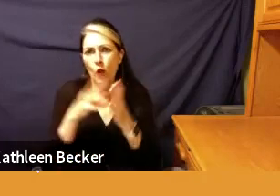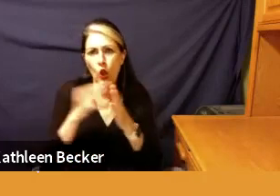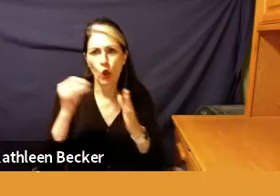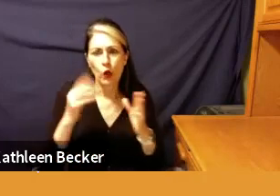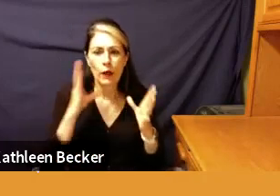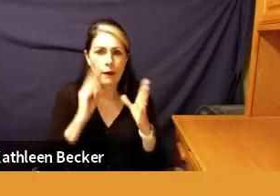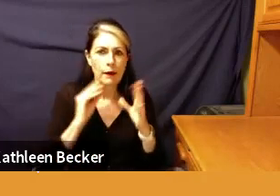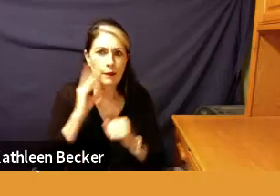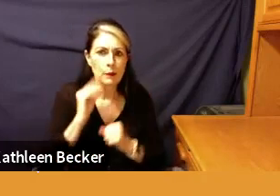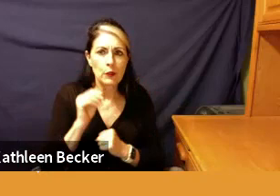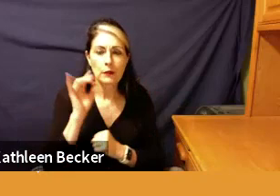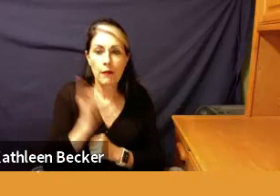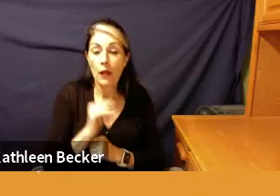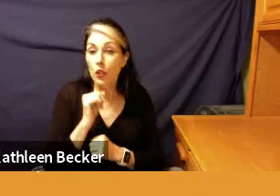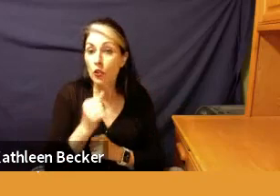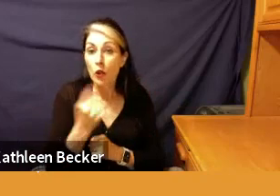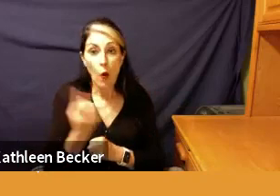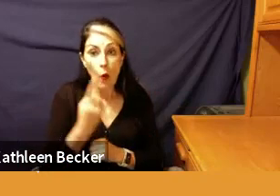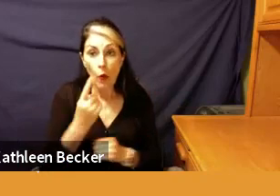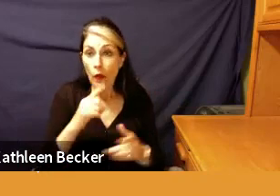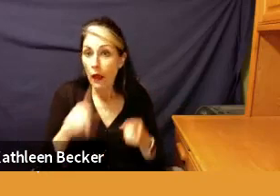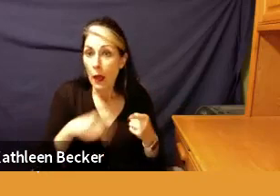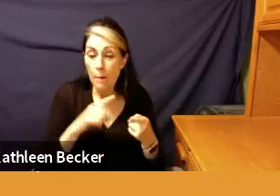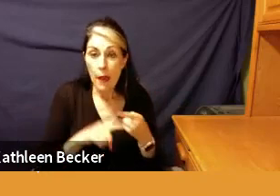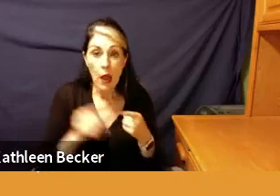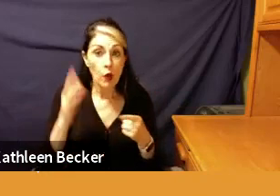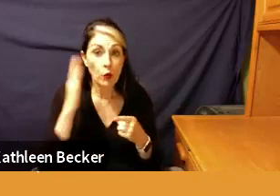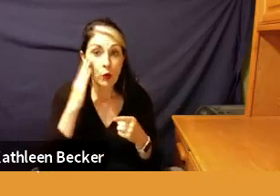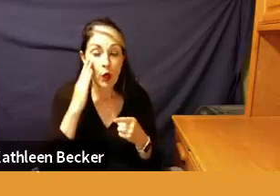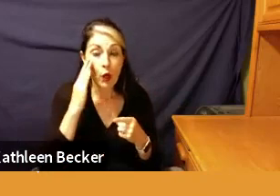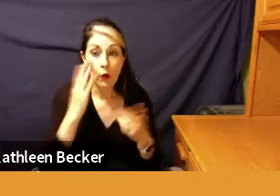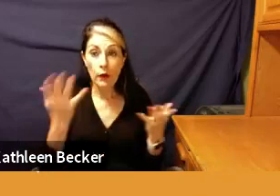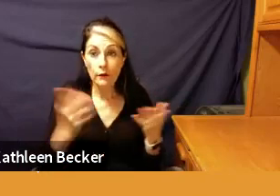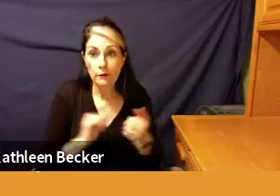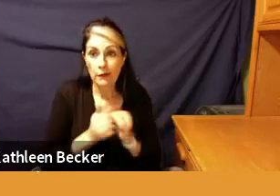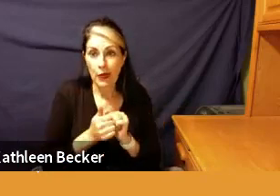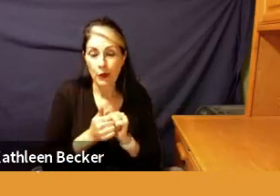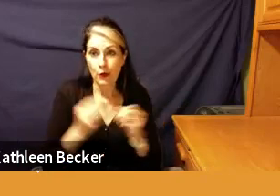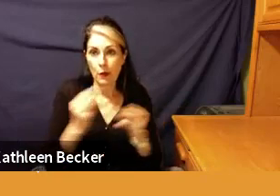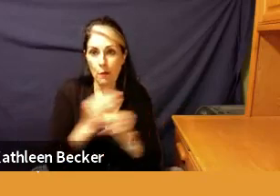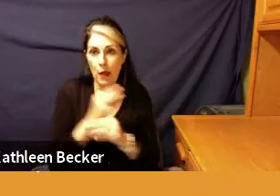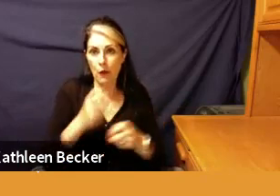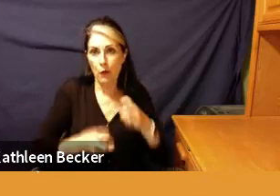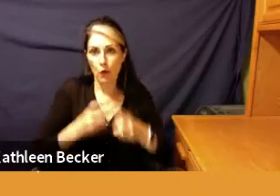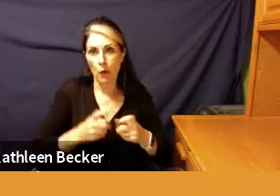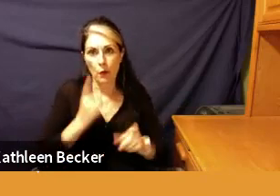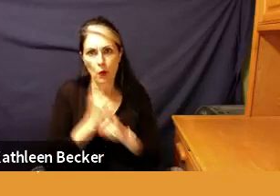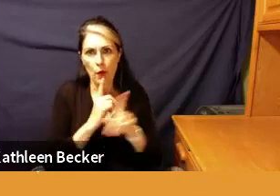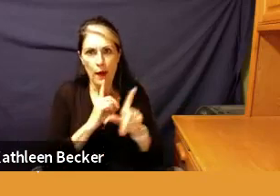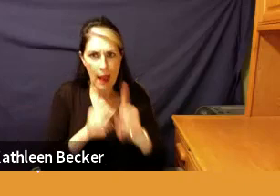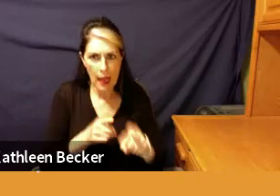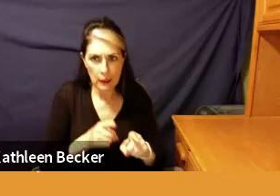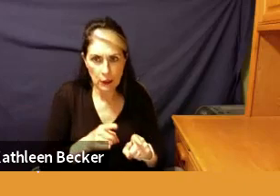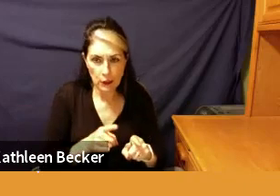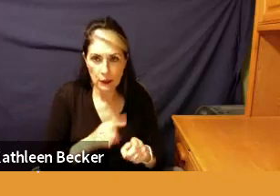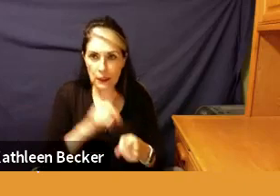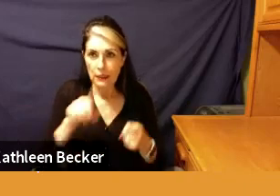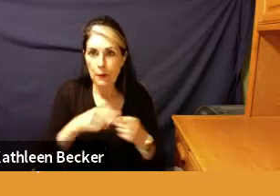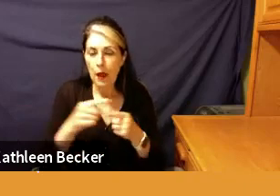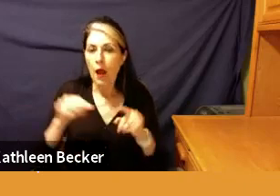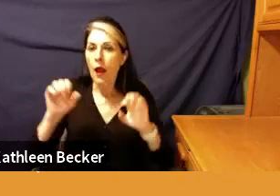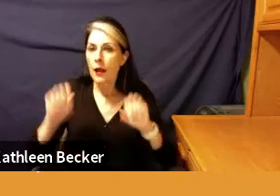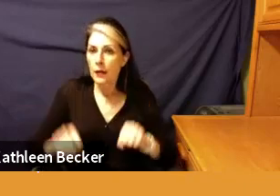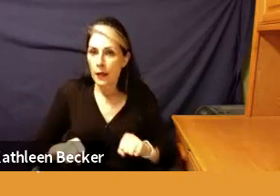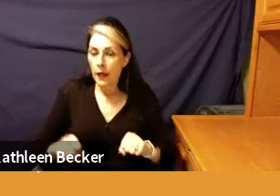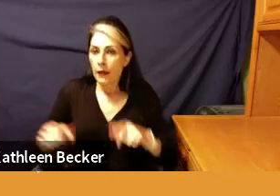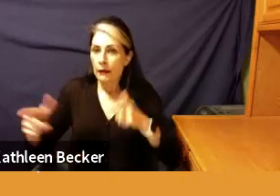experience. So it's not just about knowing how to do the math problem and getting the right answer, but it's about I can cope